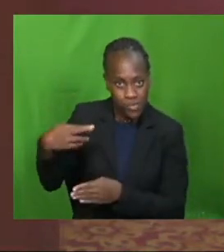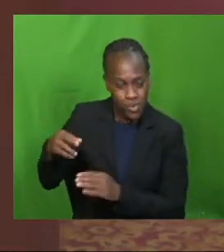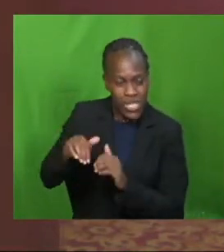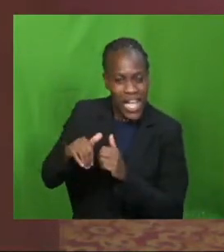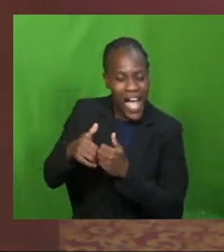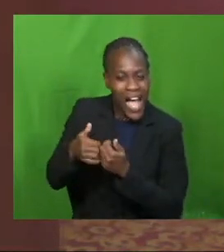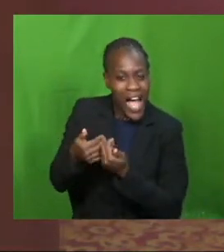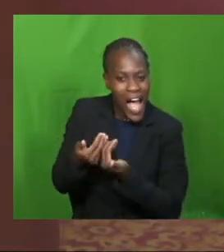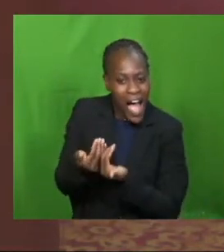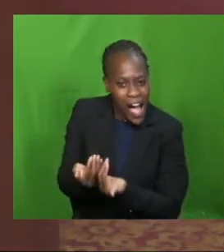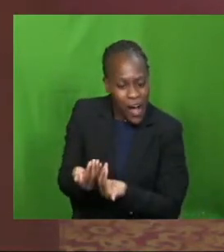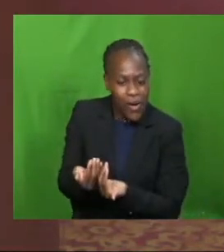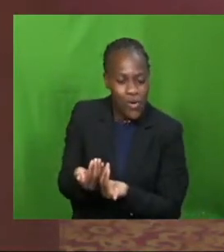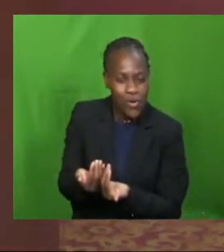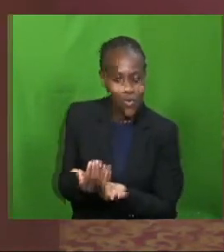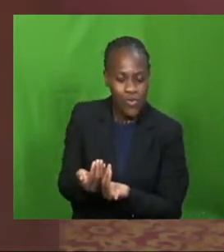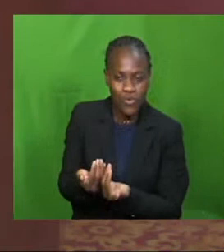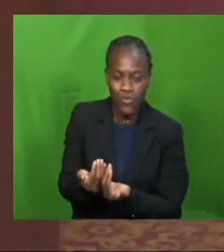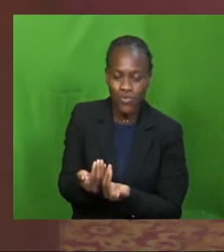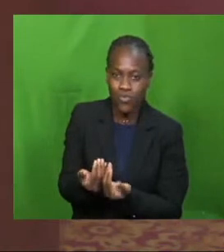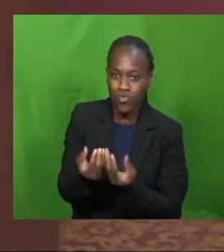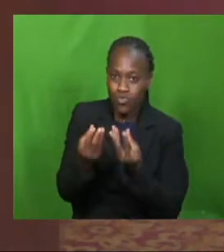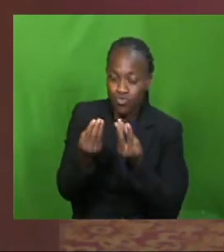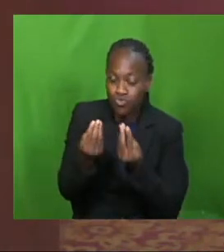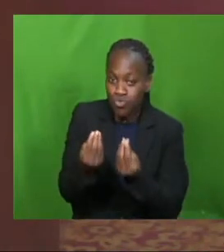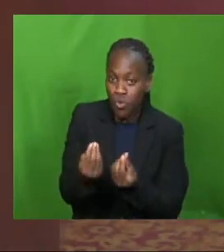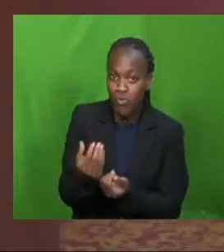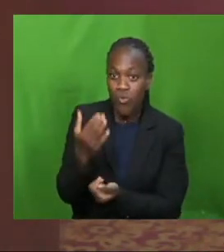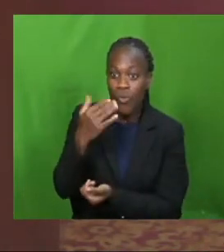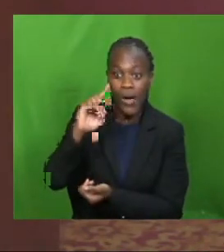to link up? Because government's